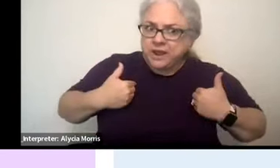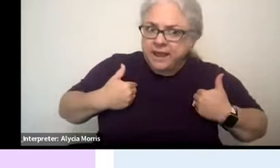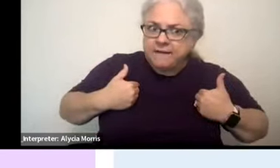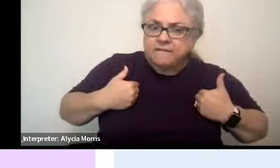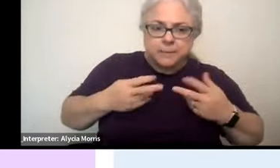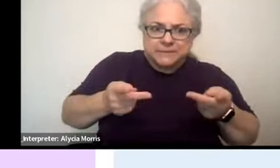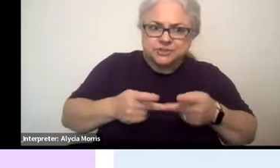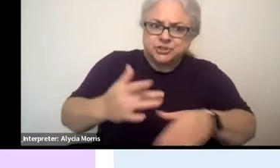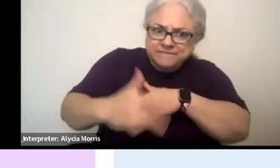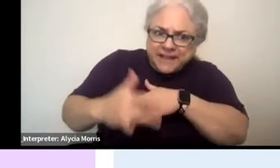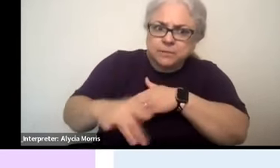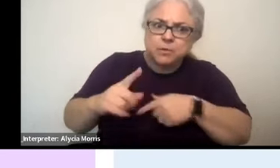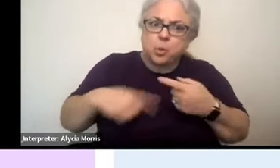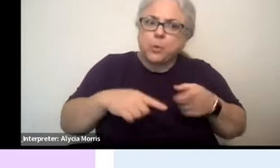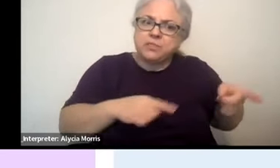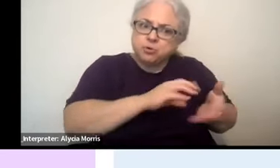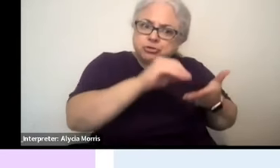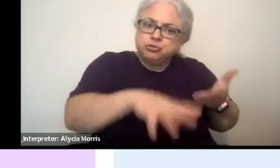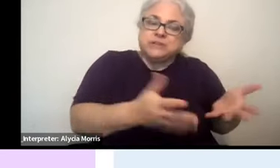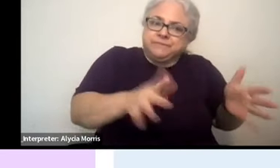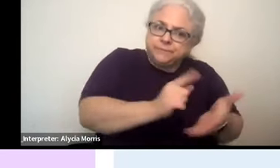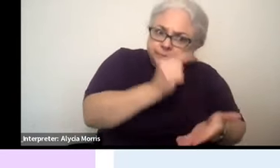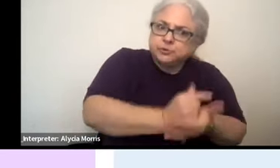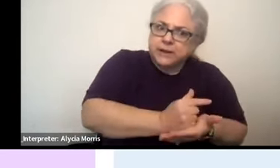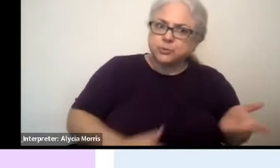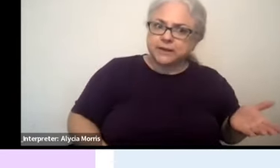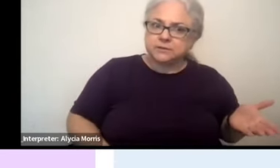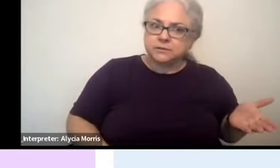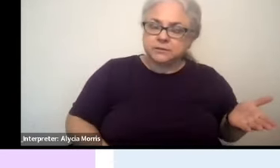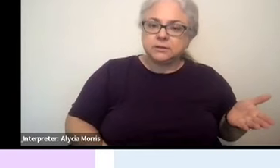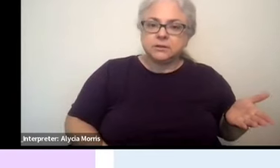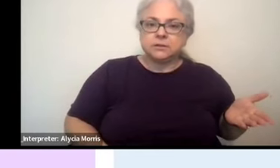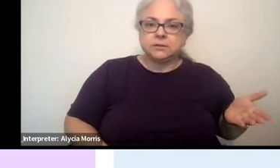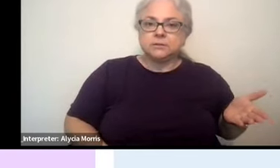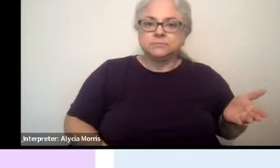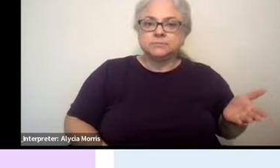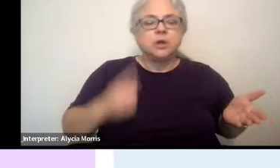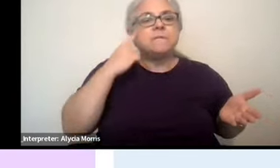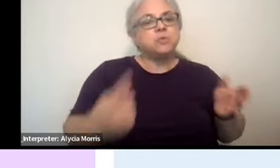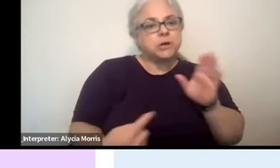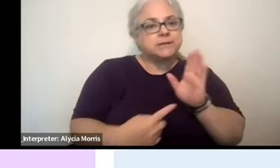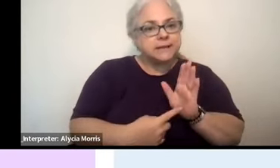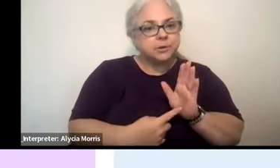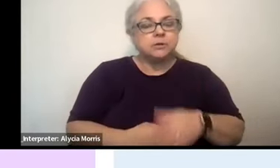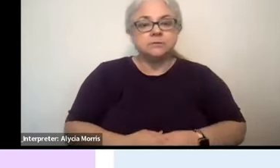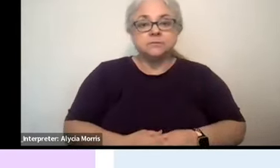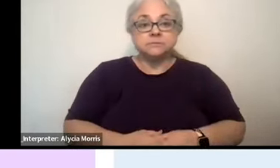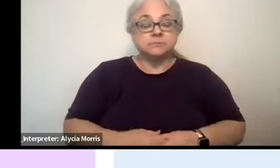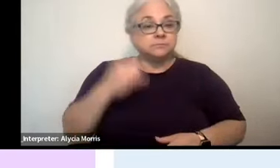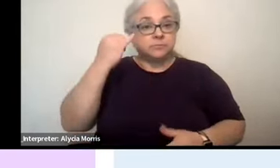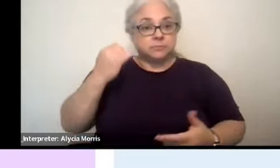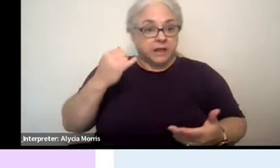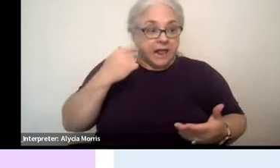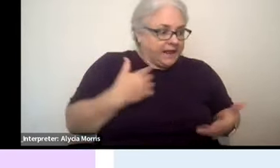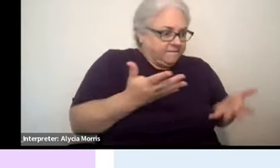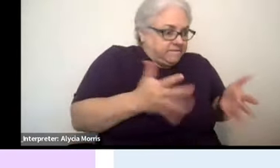the educational environment. In other words, you want to have a career in business and industry once you're through